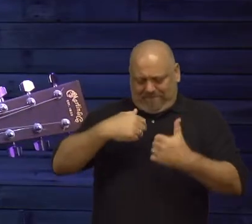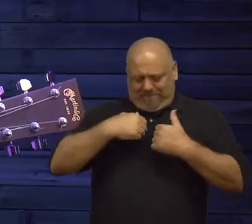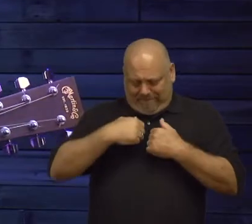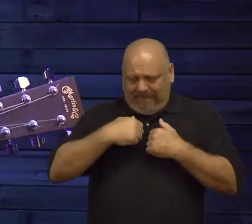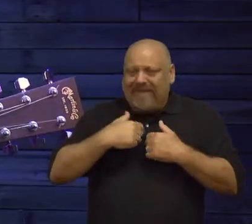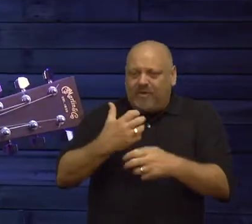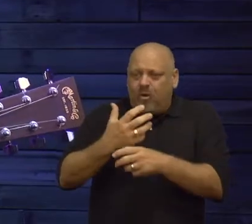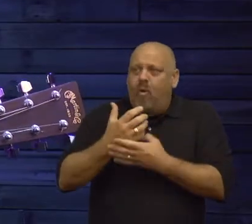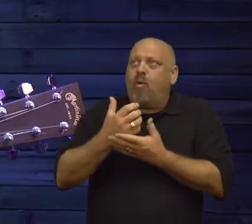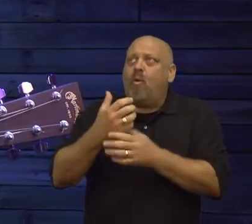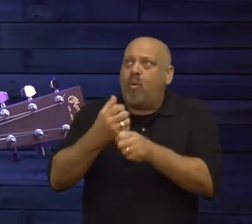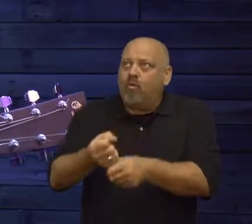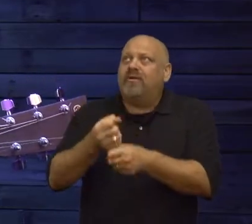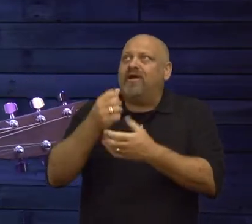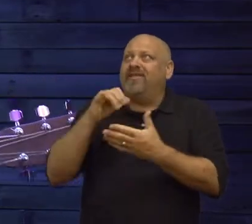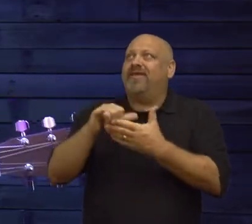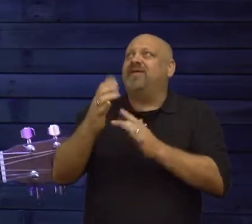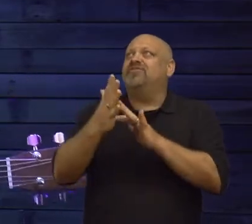that, Jesus.